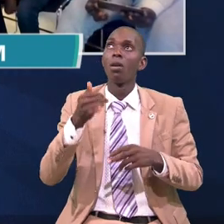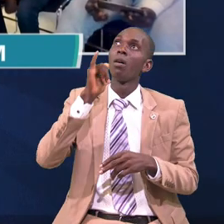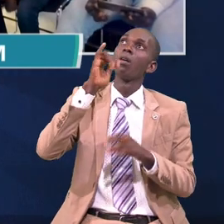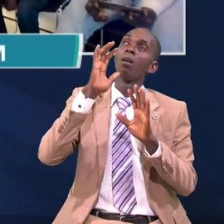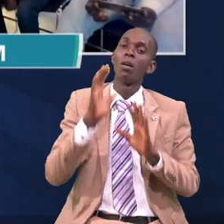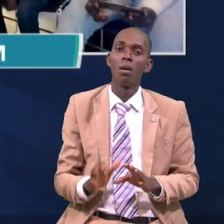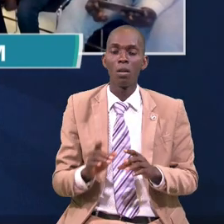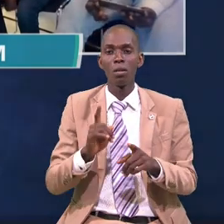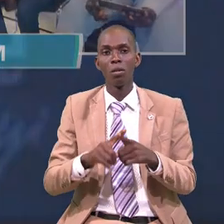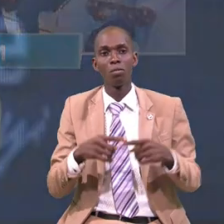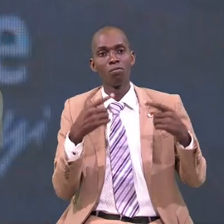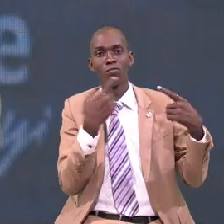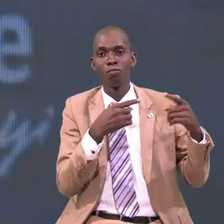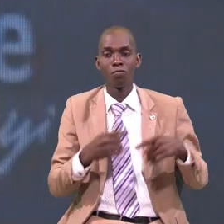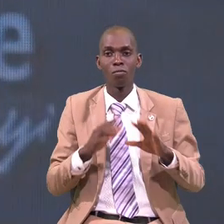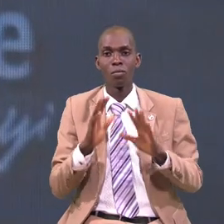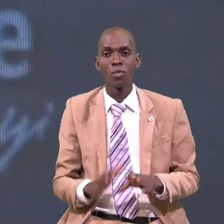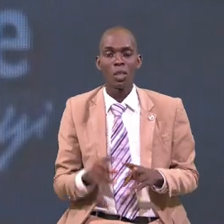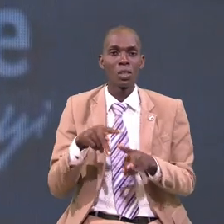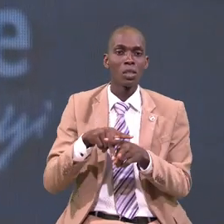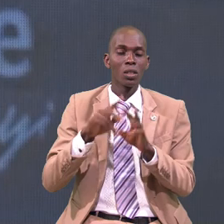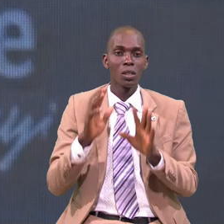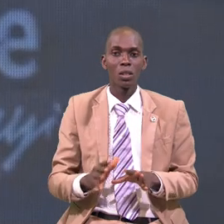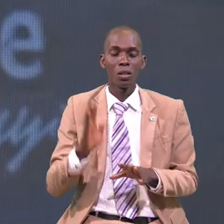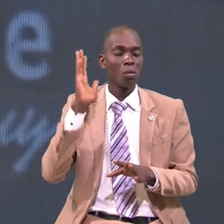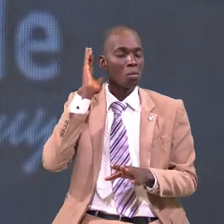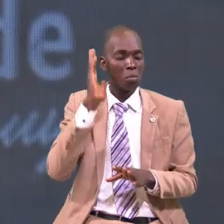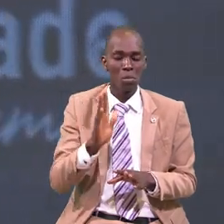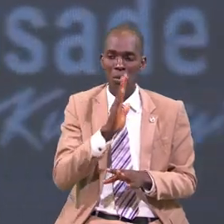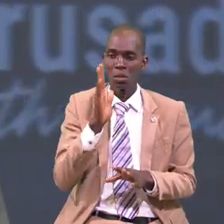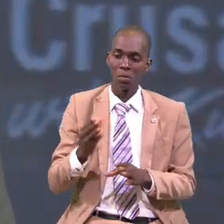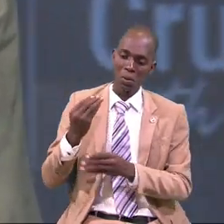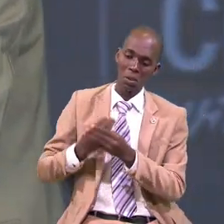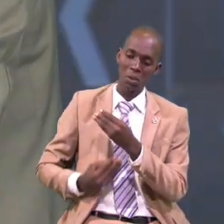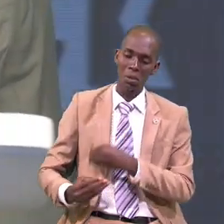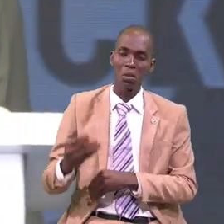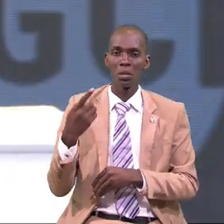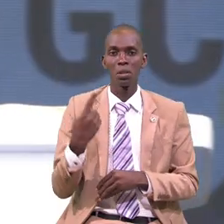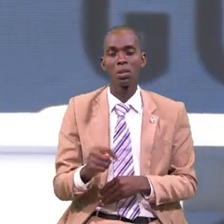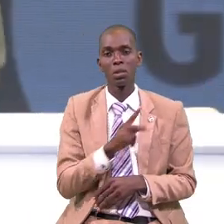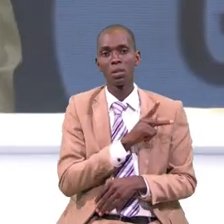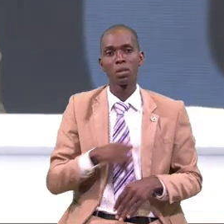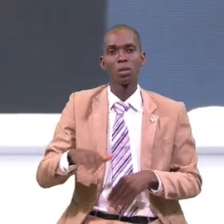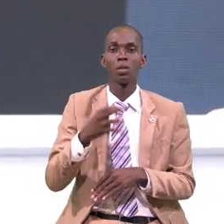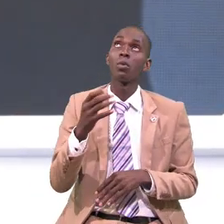no extortioners shall inherit the kingdom of God.